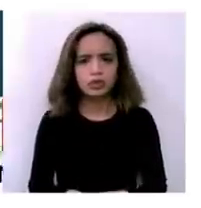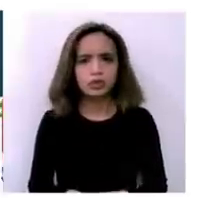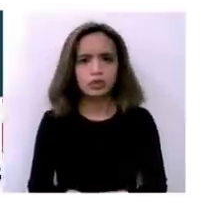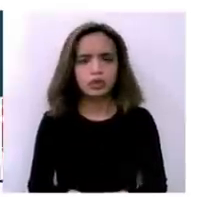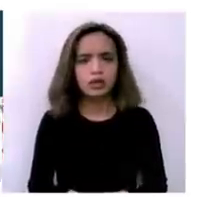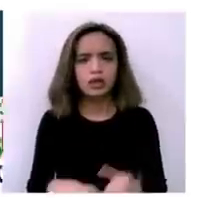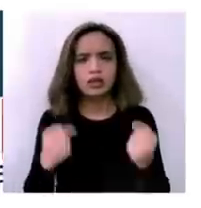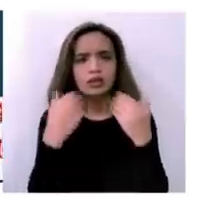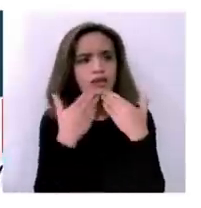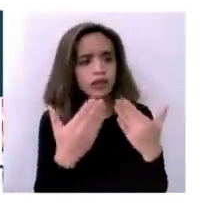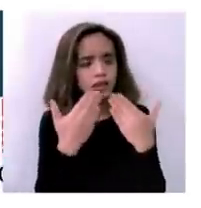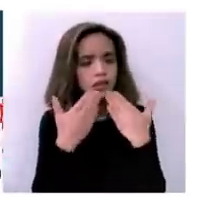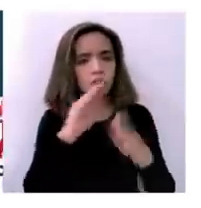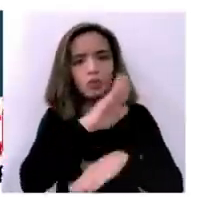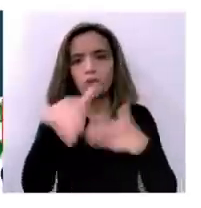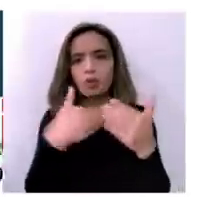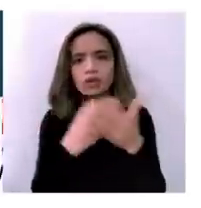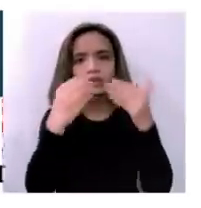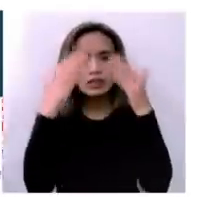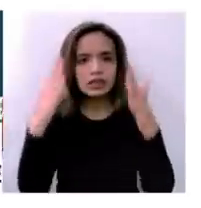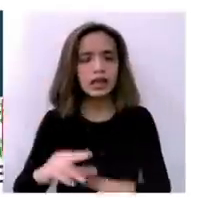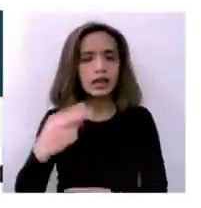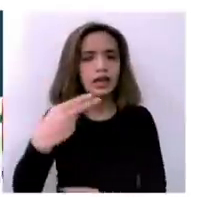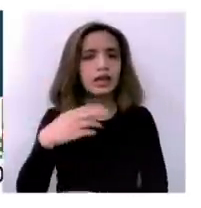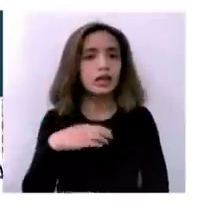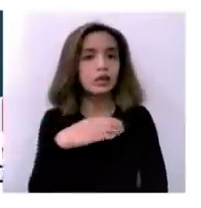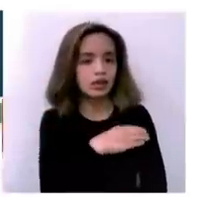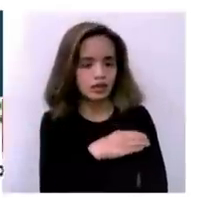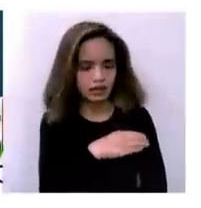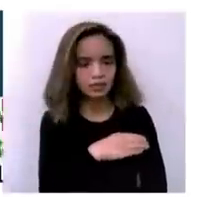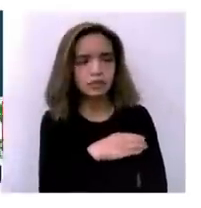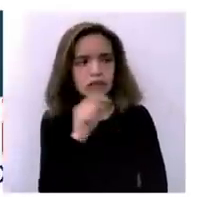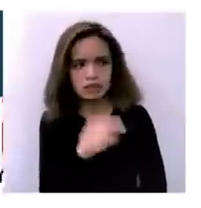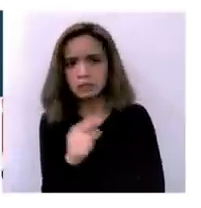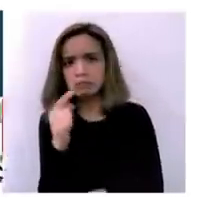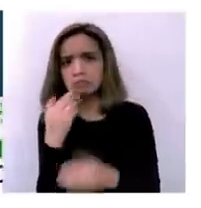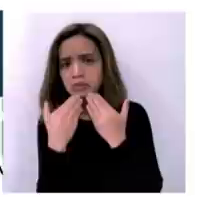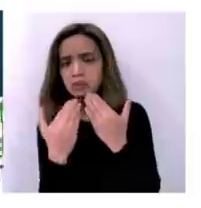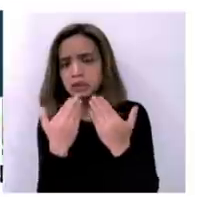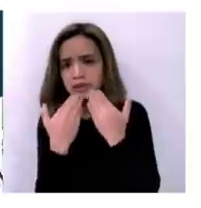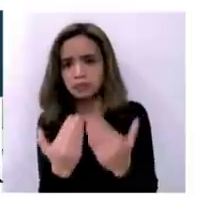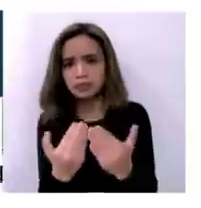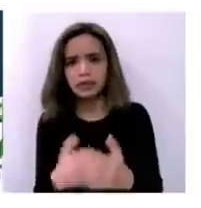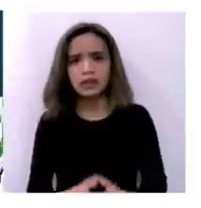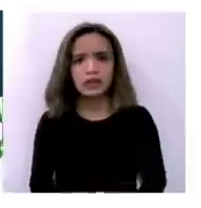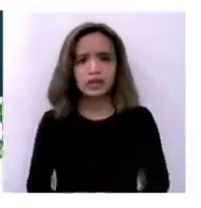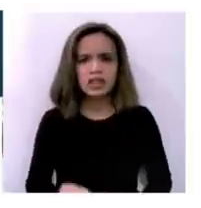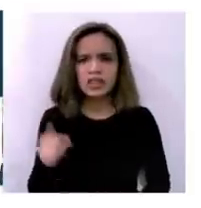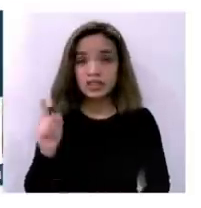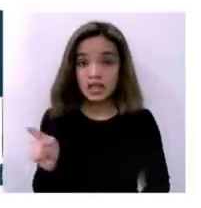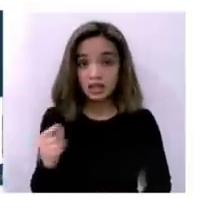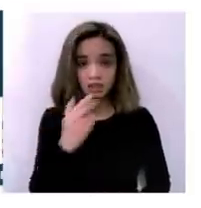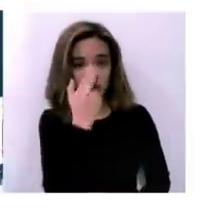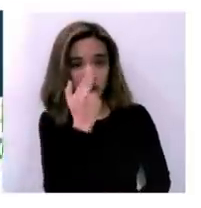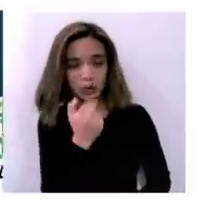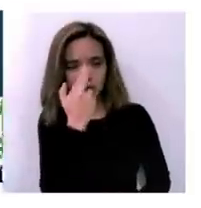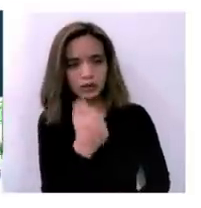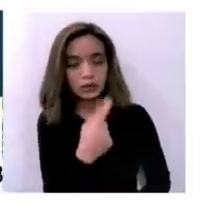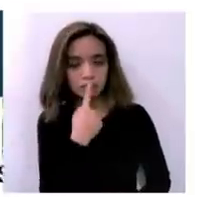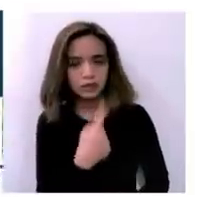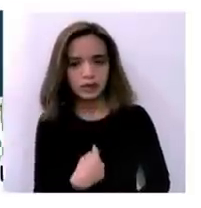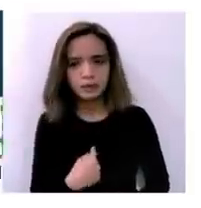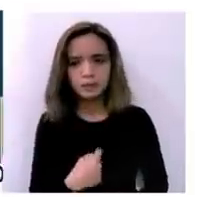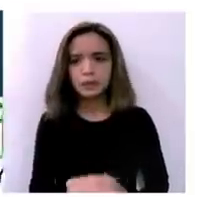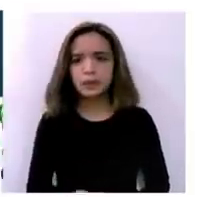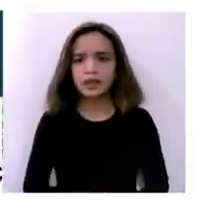many of the leaders of the House of Representatives. Nagpasalamat siya. In fact, he joked that sabi niya,